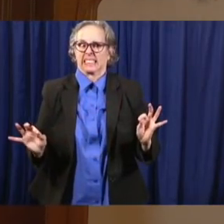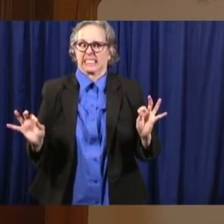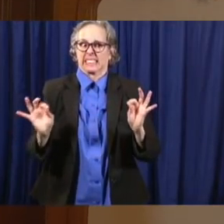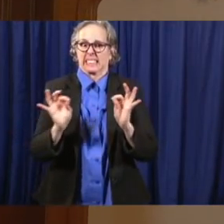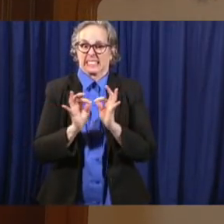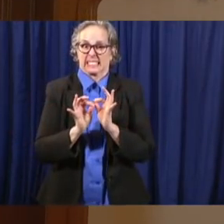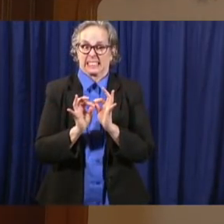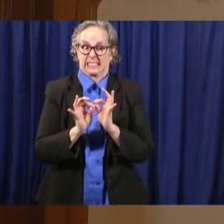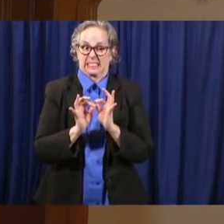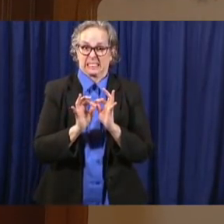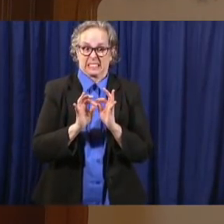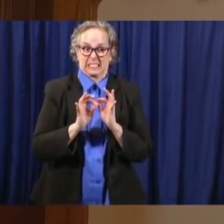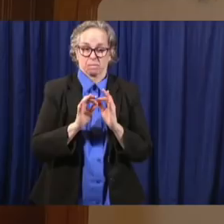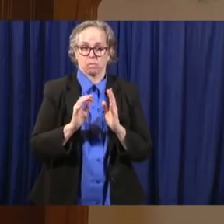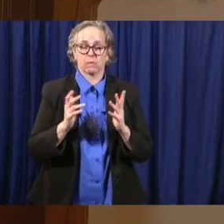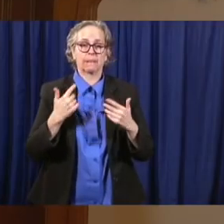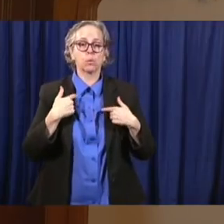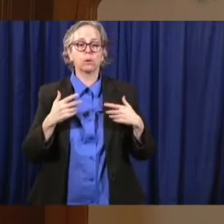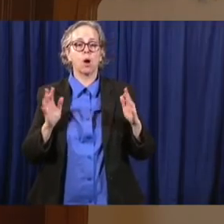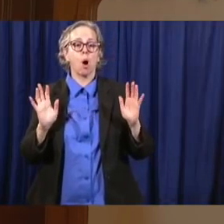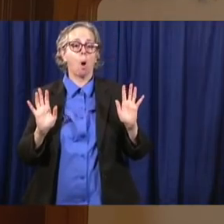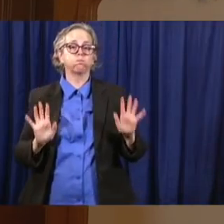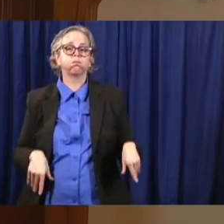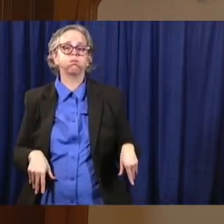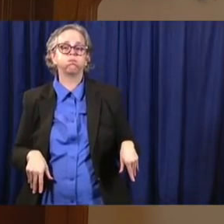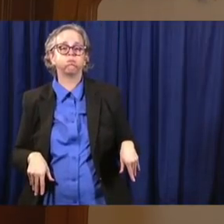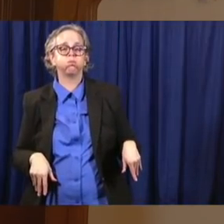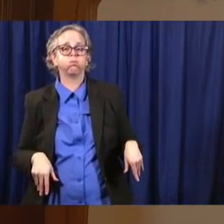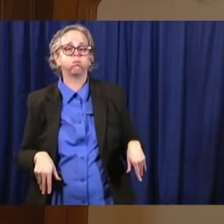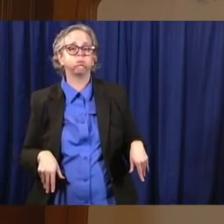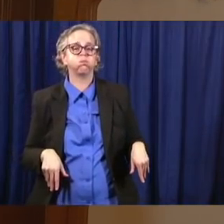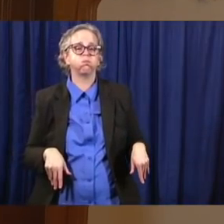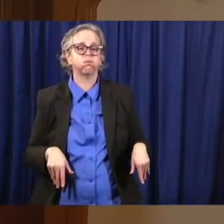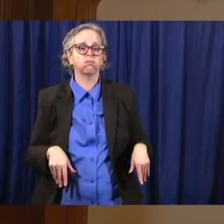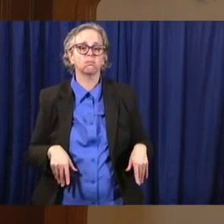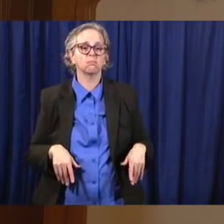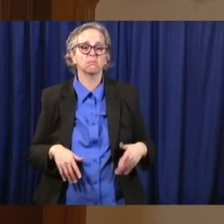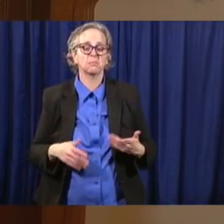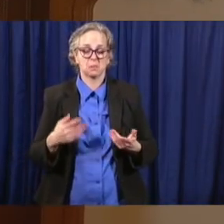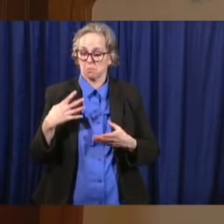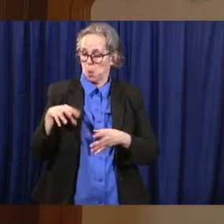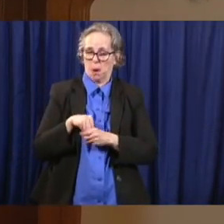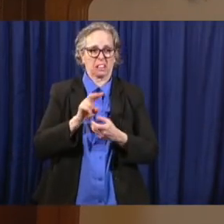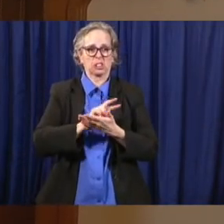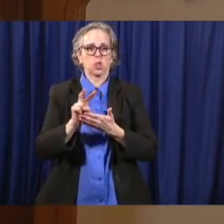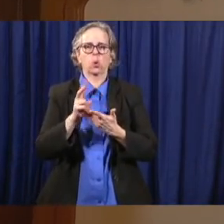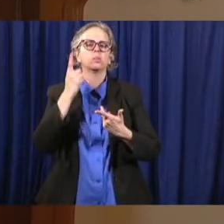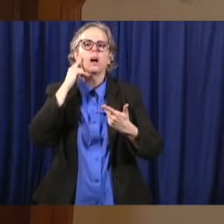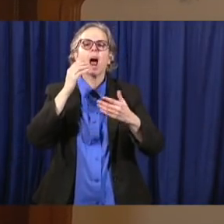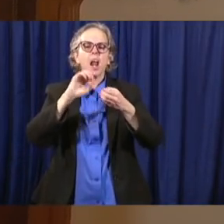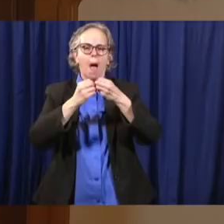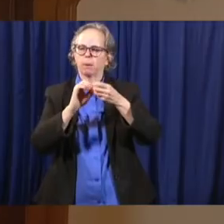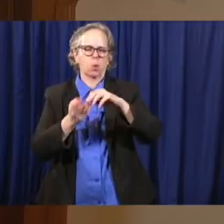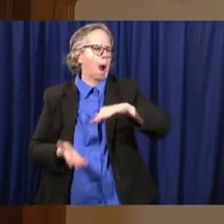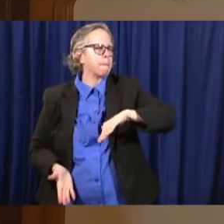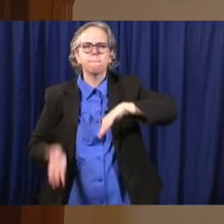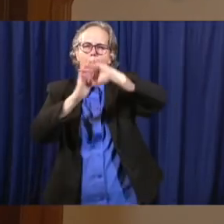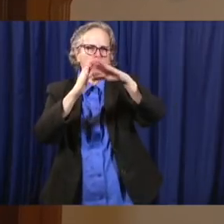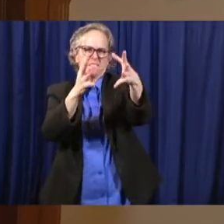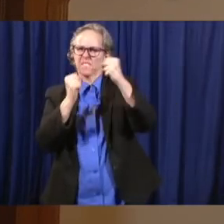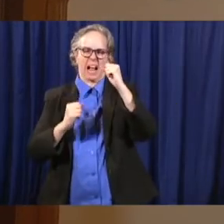within 2 weeks, we will easily bounce back above that curve. Vitally, vitally important,